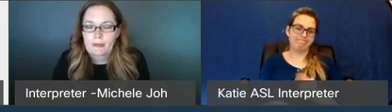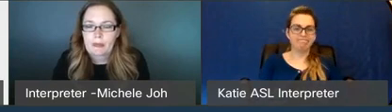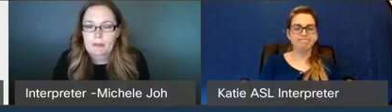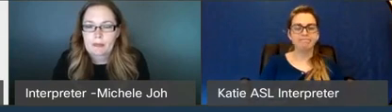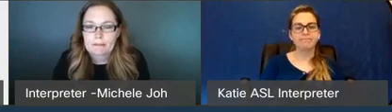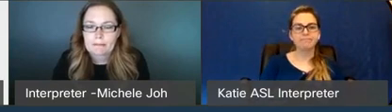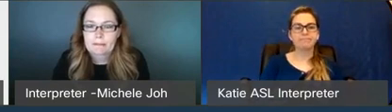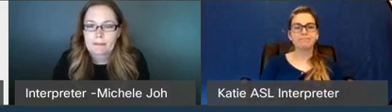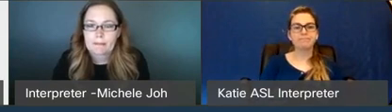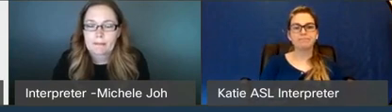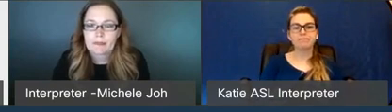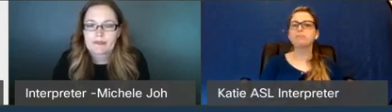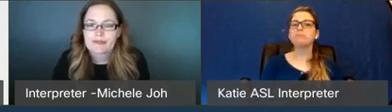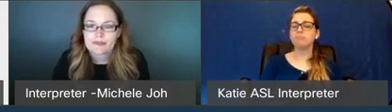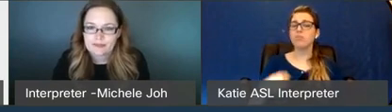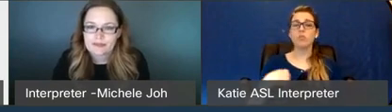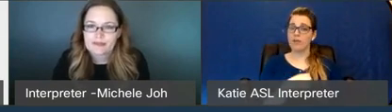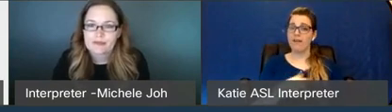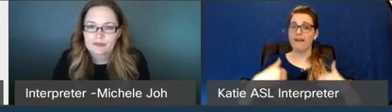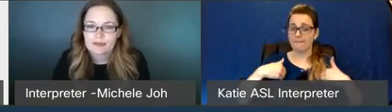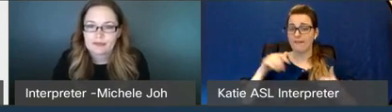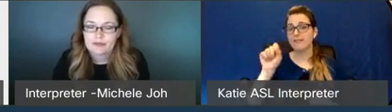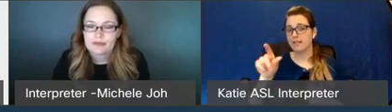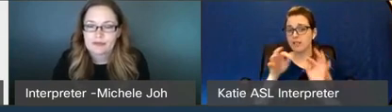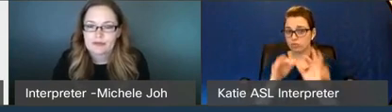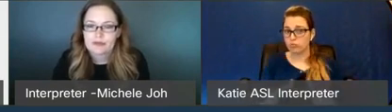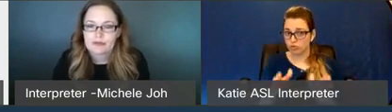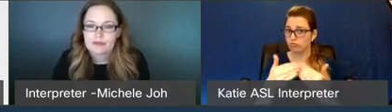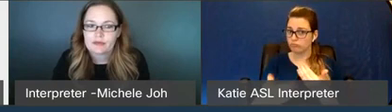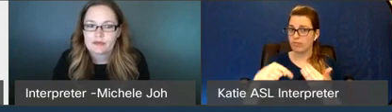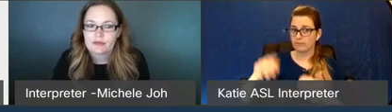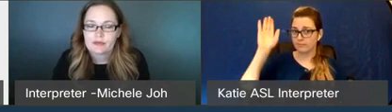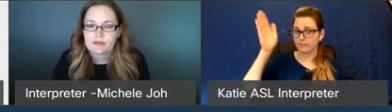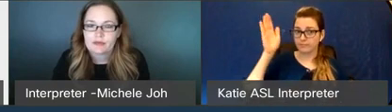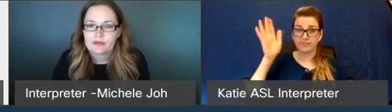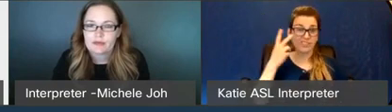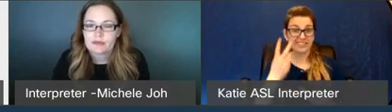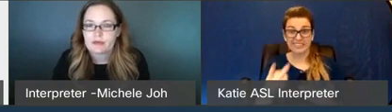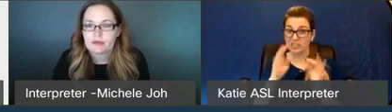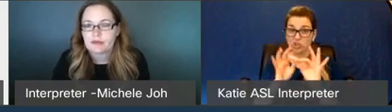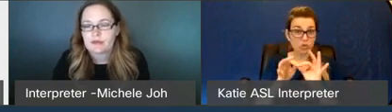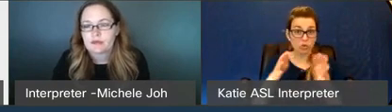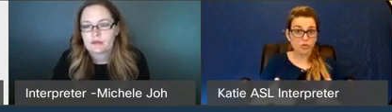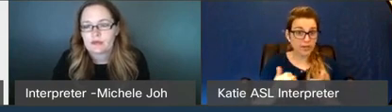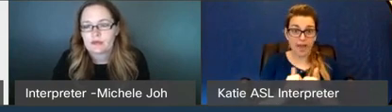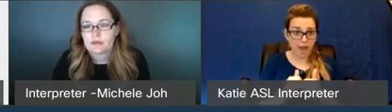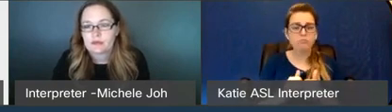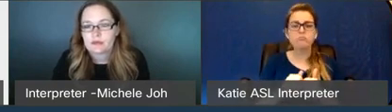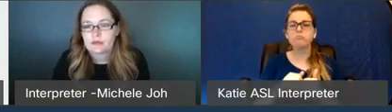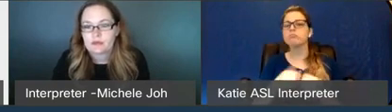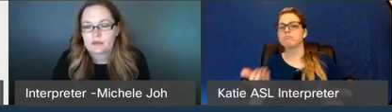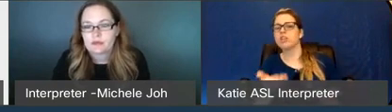There will be ASL interpretation for this event. To view the ASL interpretation, here are